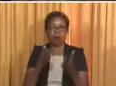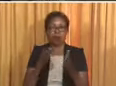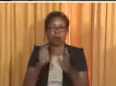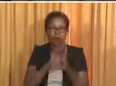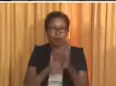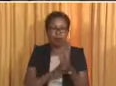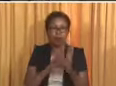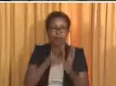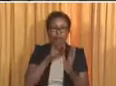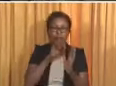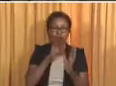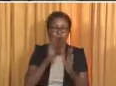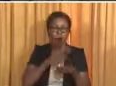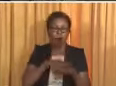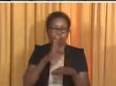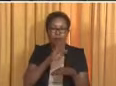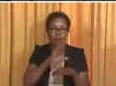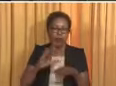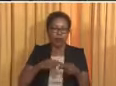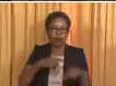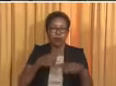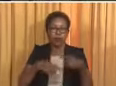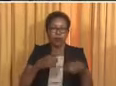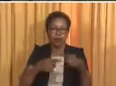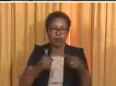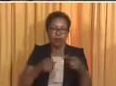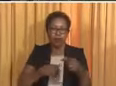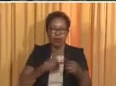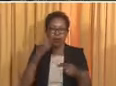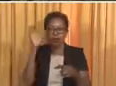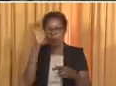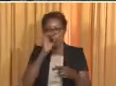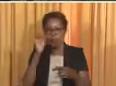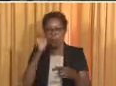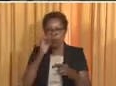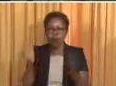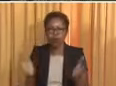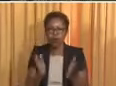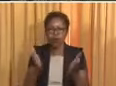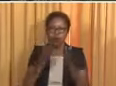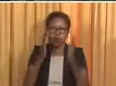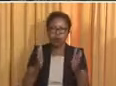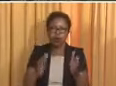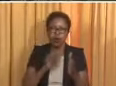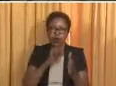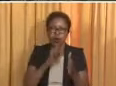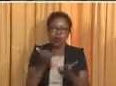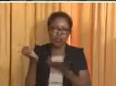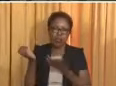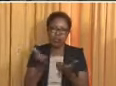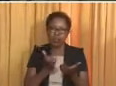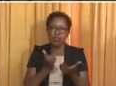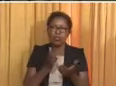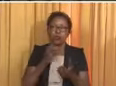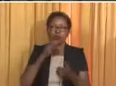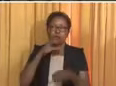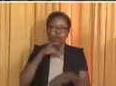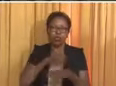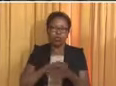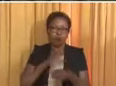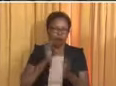pre-bill procedures, it is my considered opinion that the promoters were not required to take public participation at this